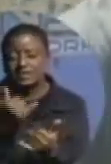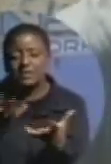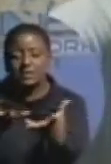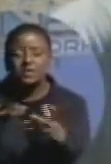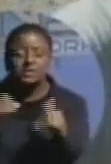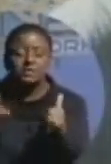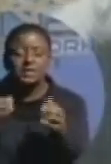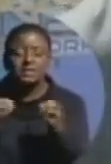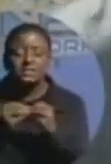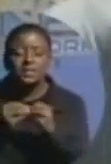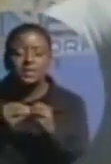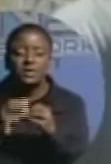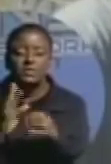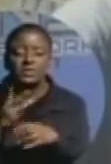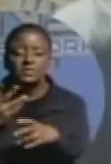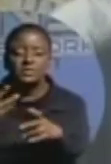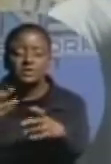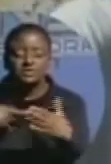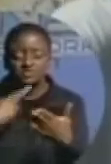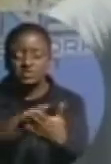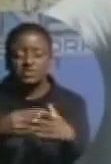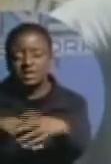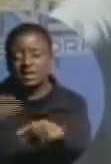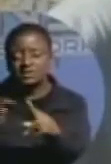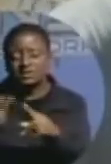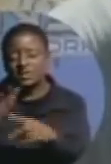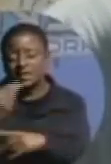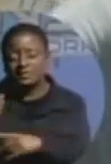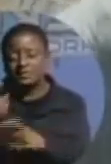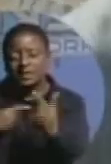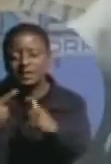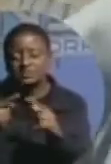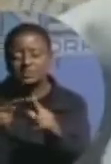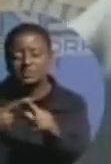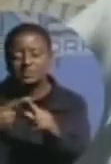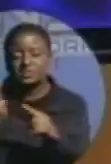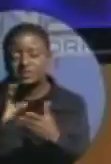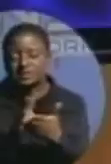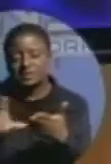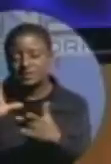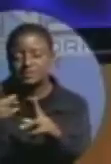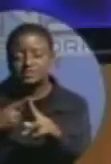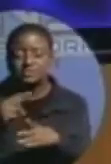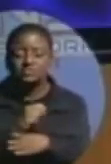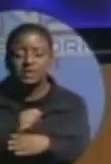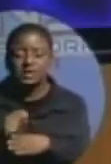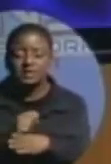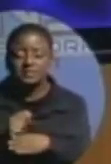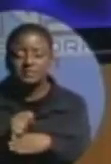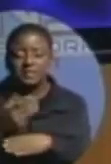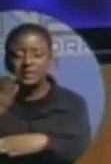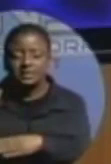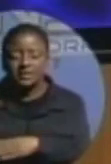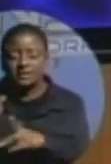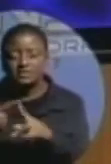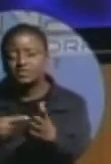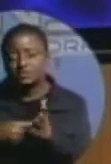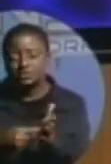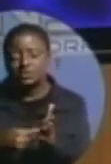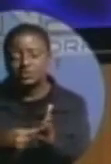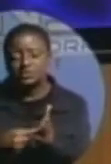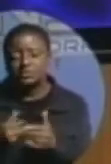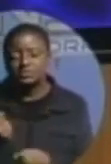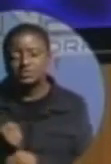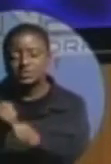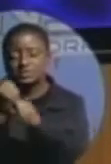And we will be making and reaching out to them to make sure that they come down to the center and train. Now, on hand to show their support for the Plain